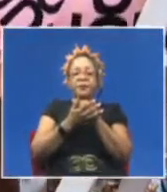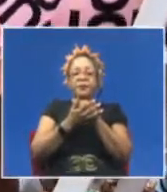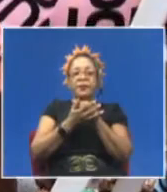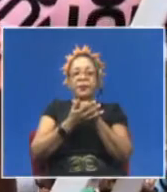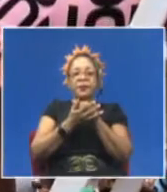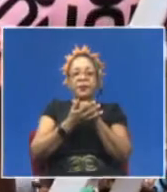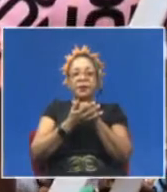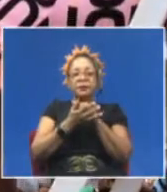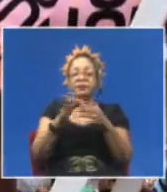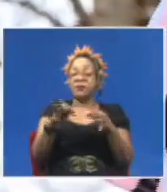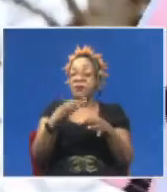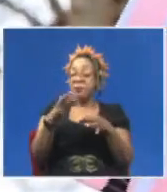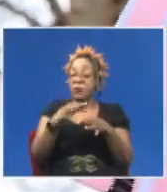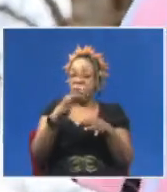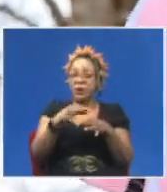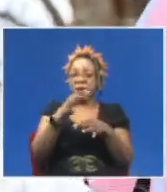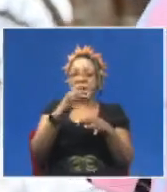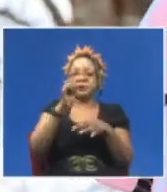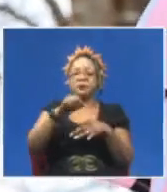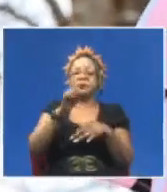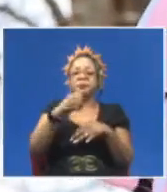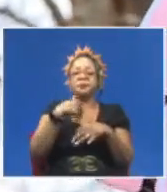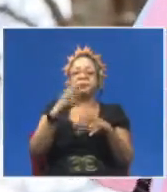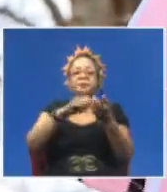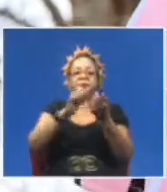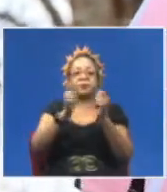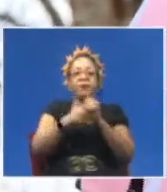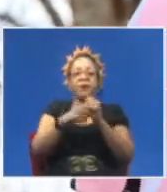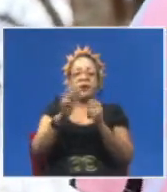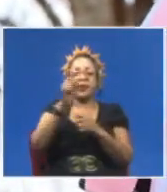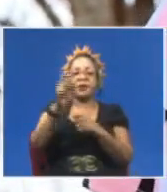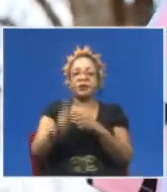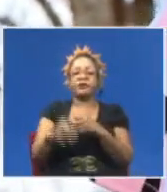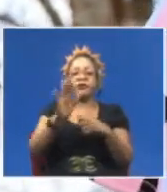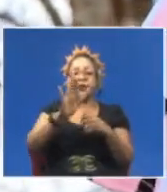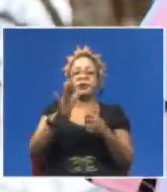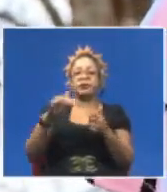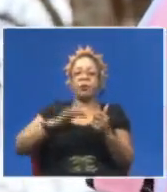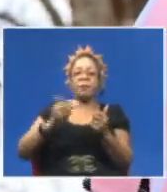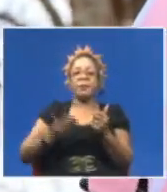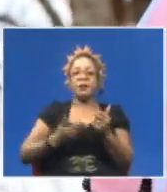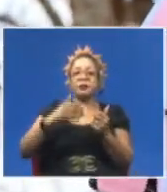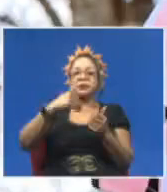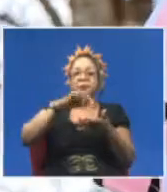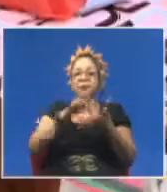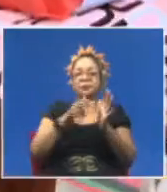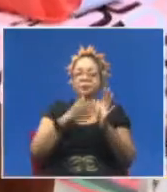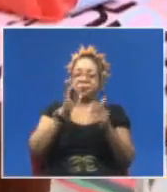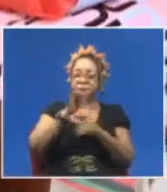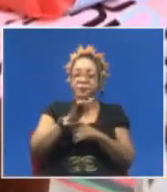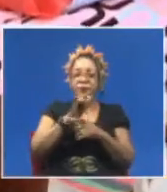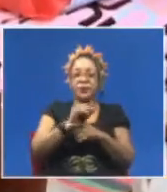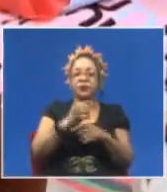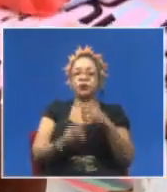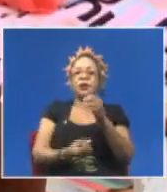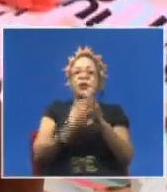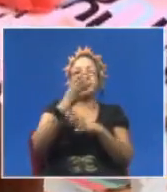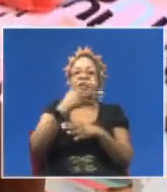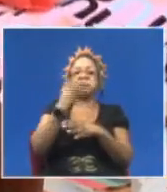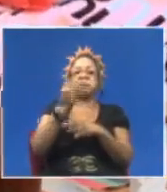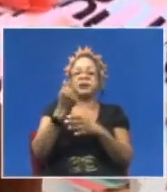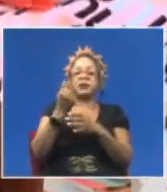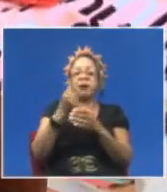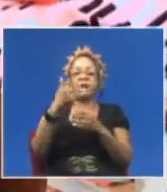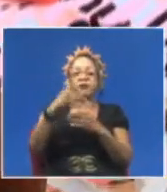The beadwork initiative could lead to economic revolution in the region for these women. Beads represent their deep devotion to creating a better future for themselves,